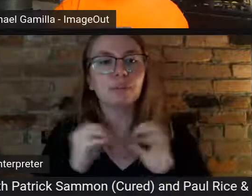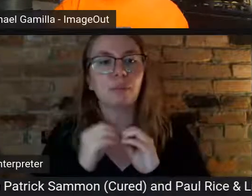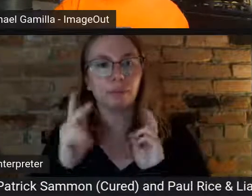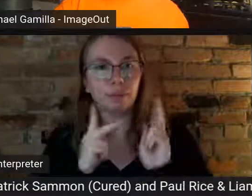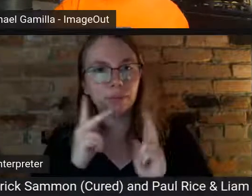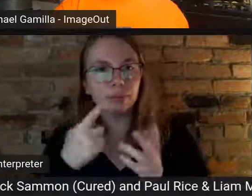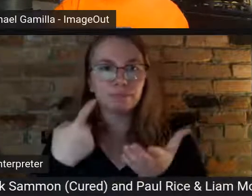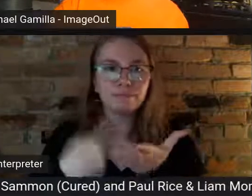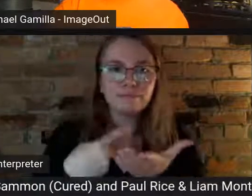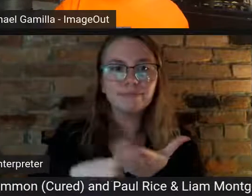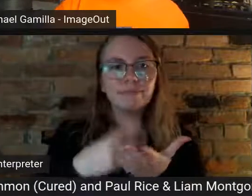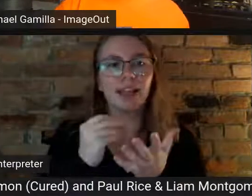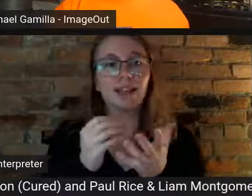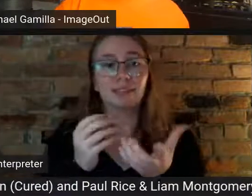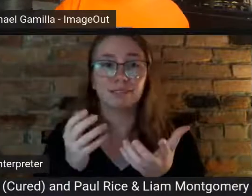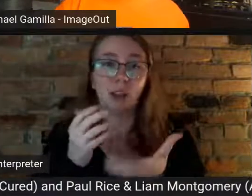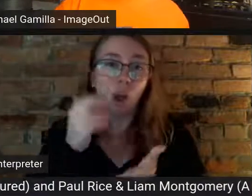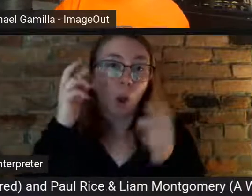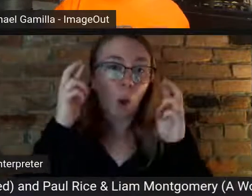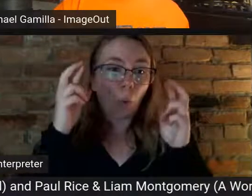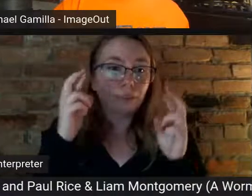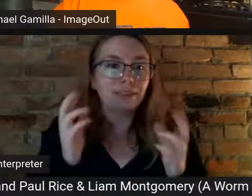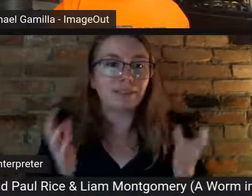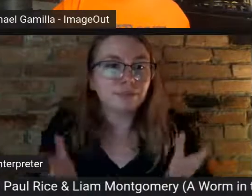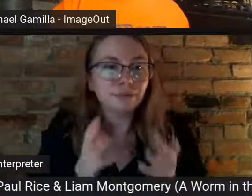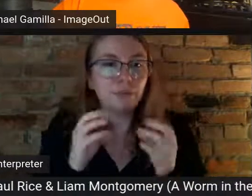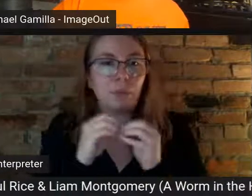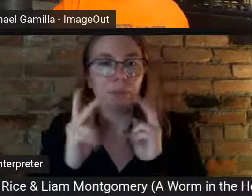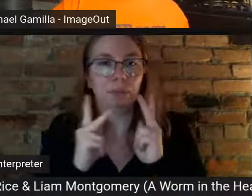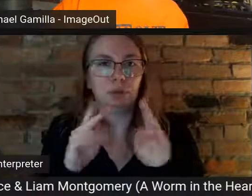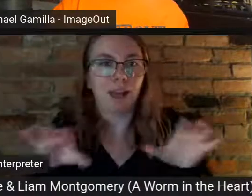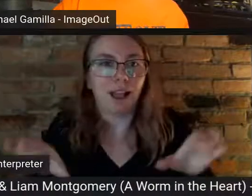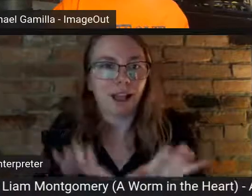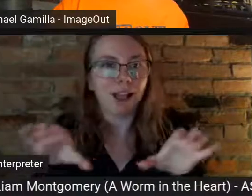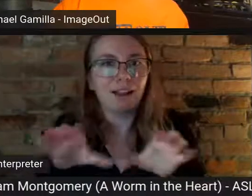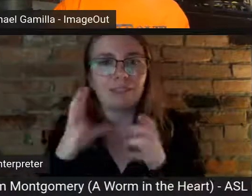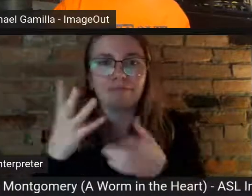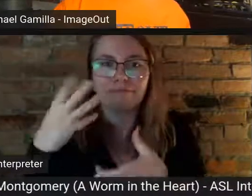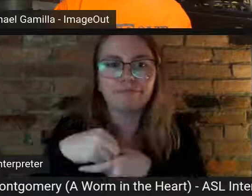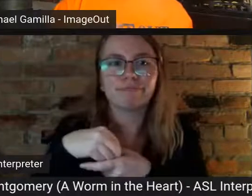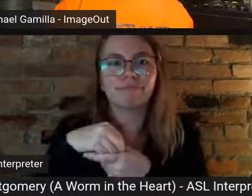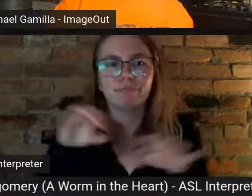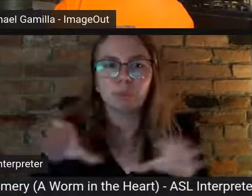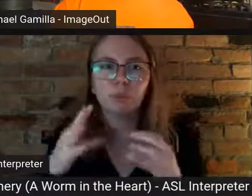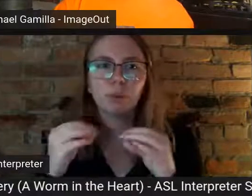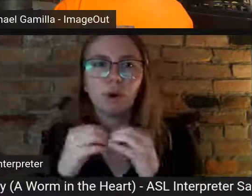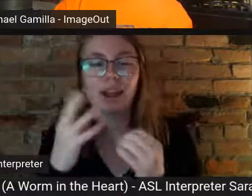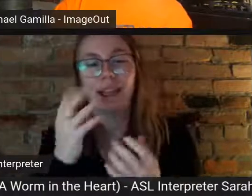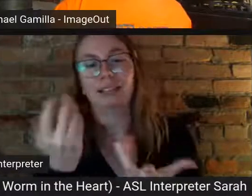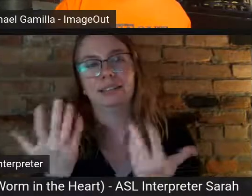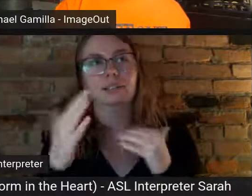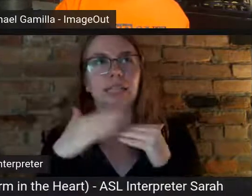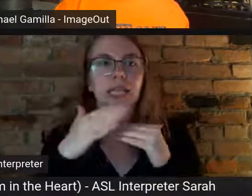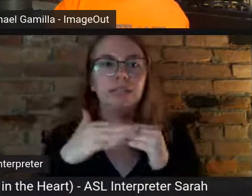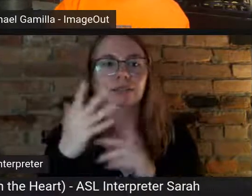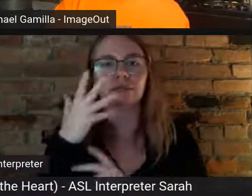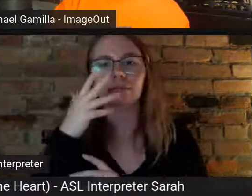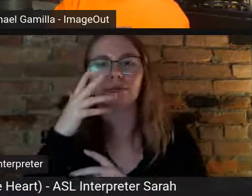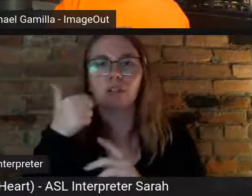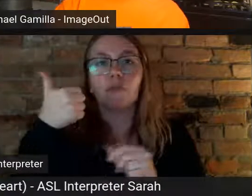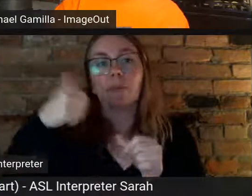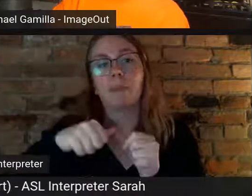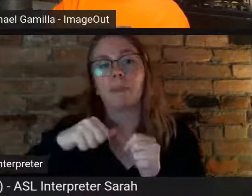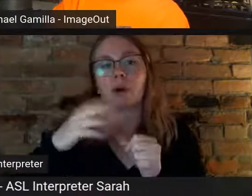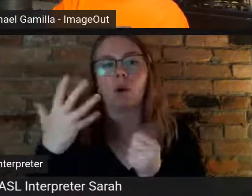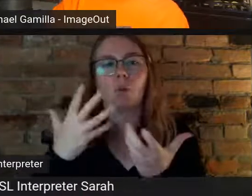people to act and do more. And if not, you know, at least remember what others you had to